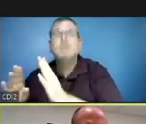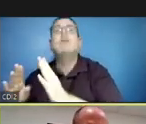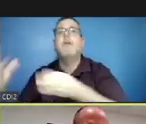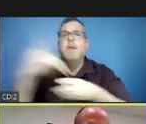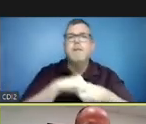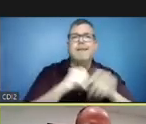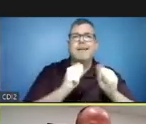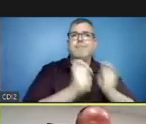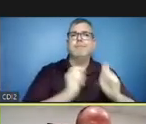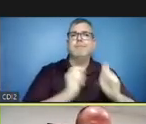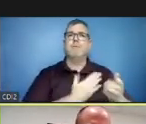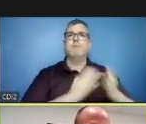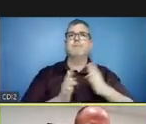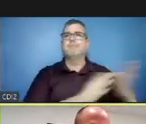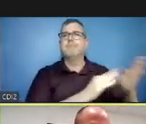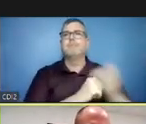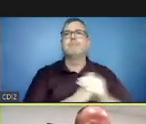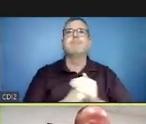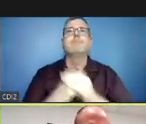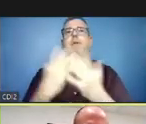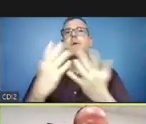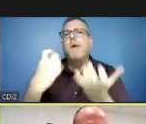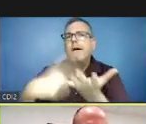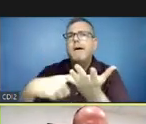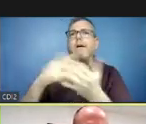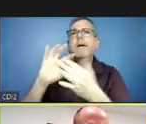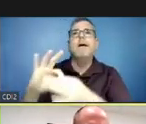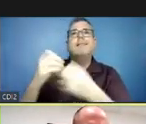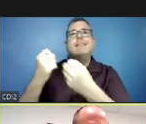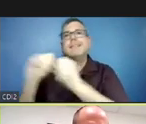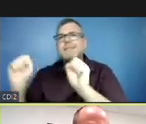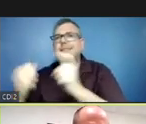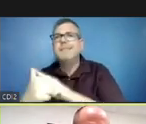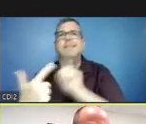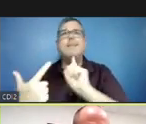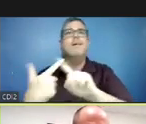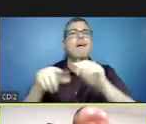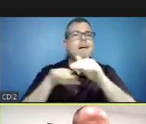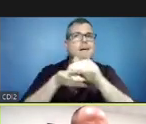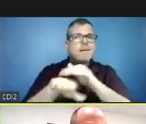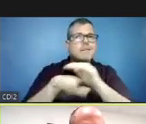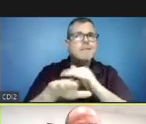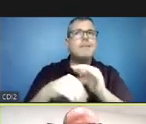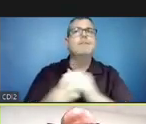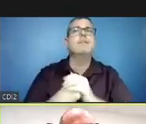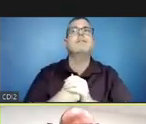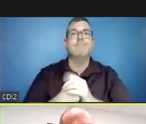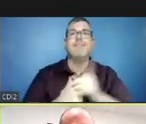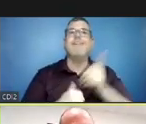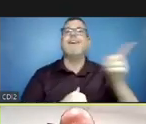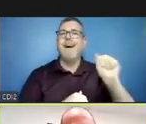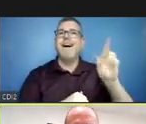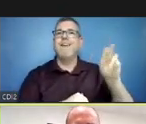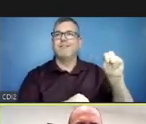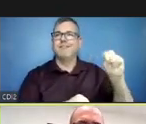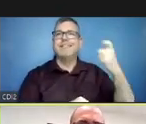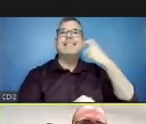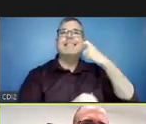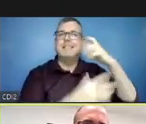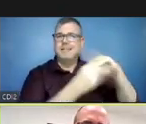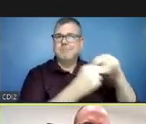sort of safety and sort of access. Aaron covered a lot, so I can probably just going to skip over some of our parts. So